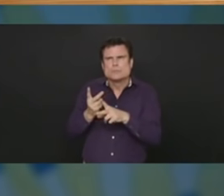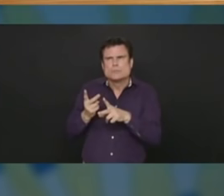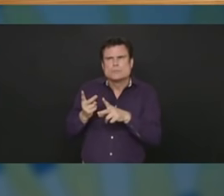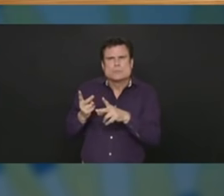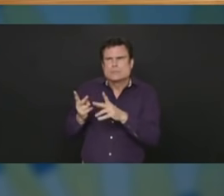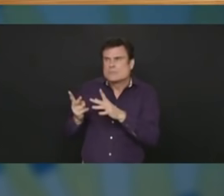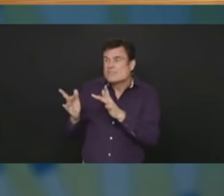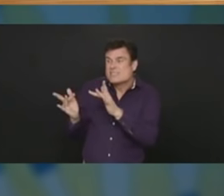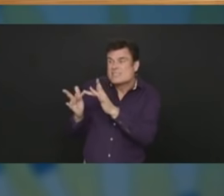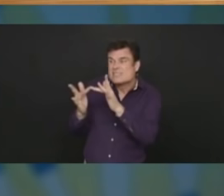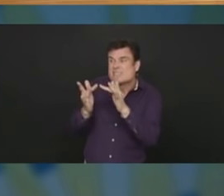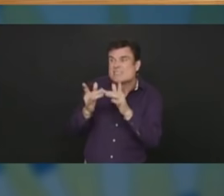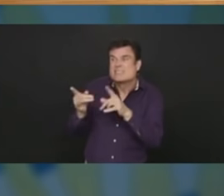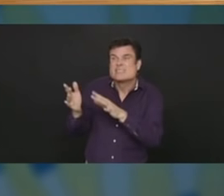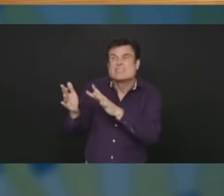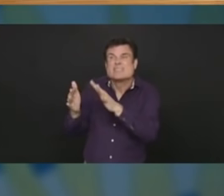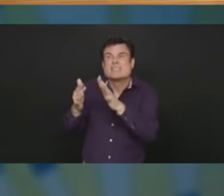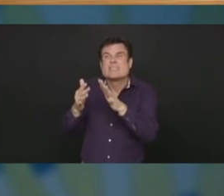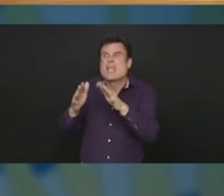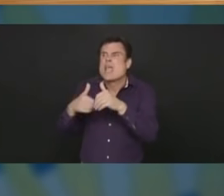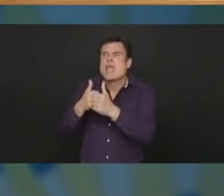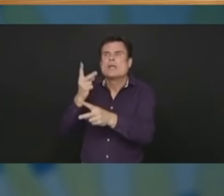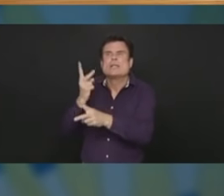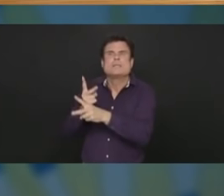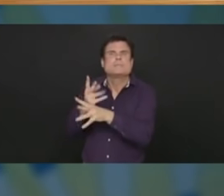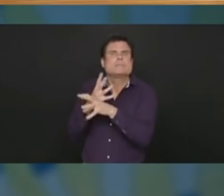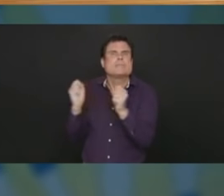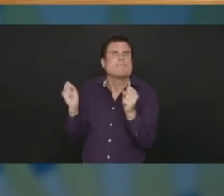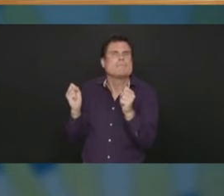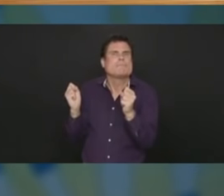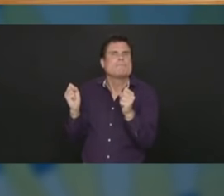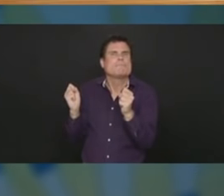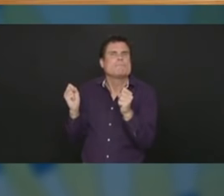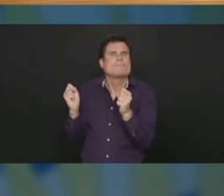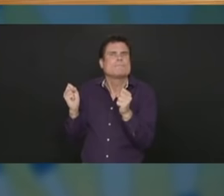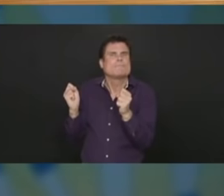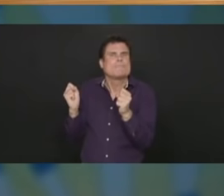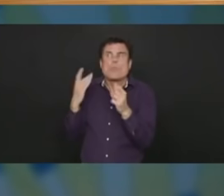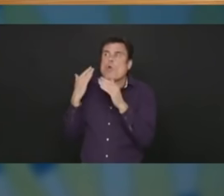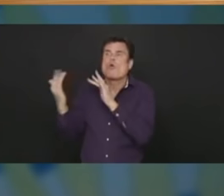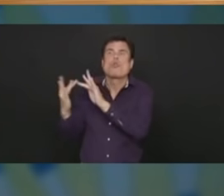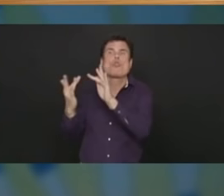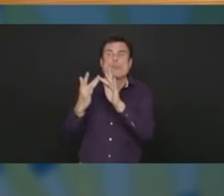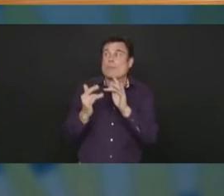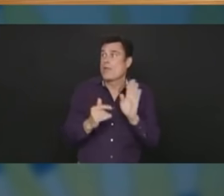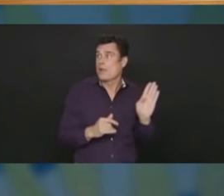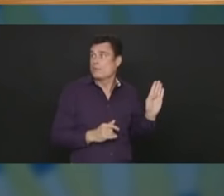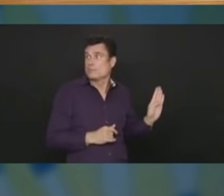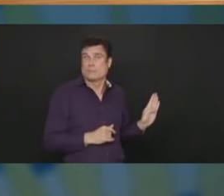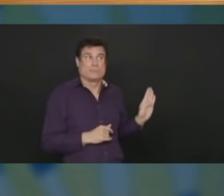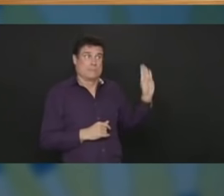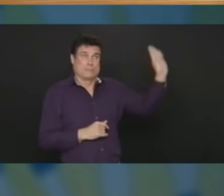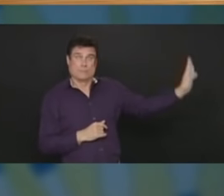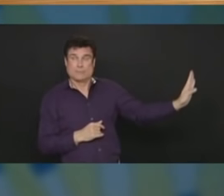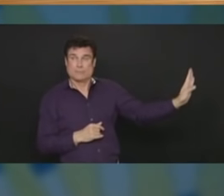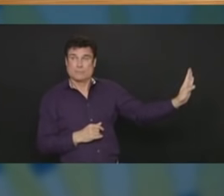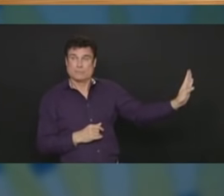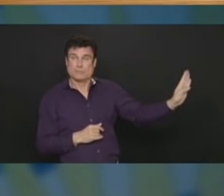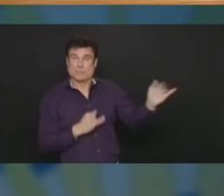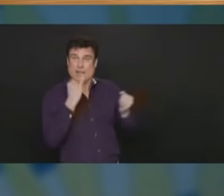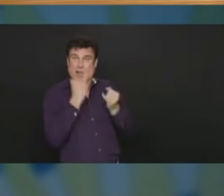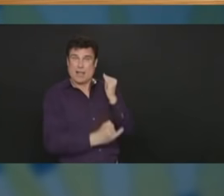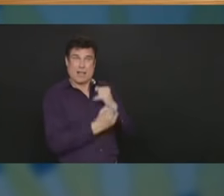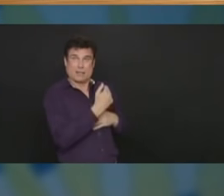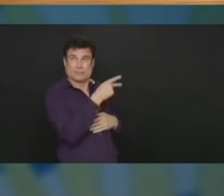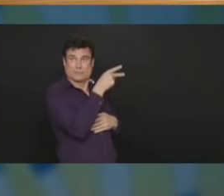to December, where we were having lots of gatherings, where people met, where this virus has the opportunity to take off